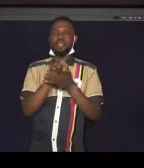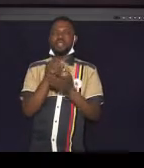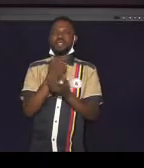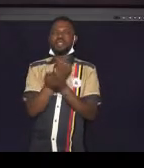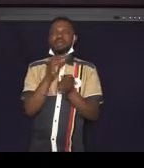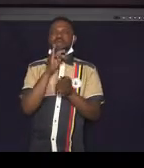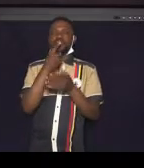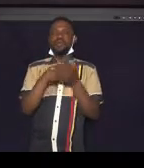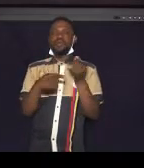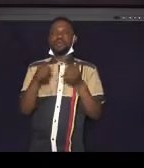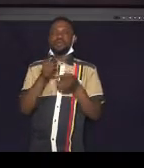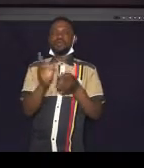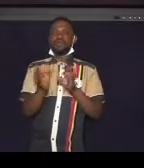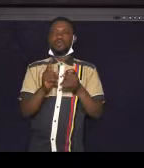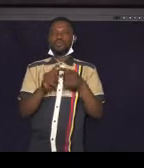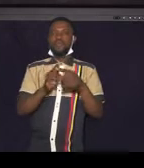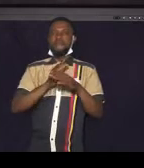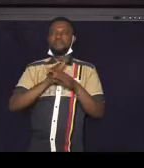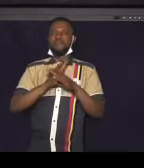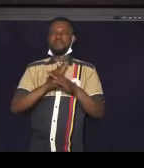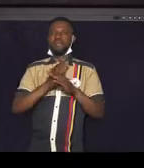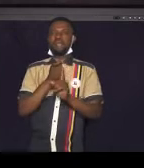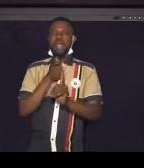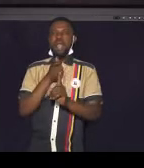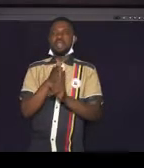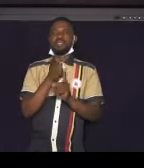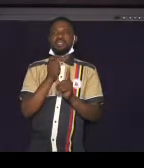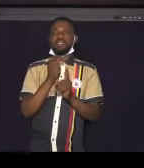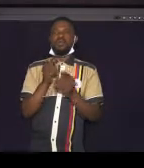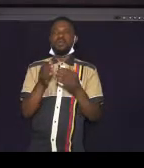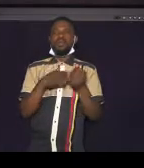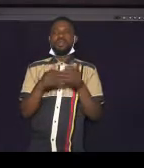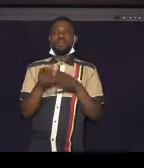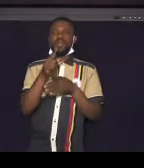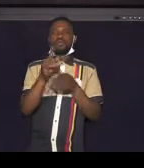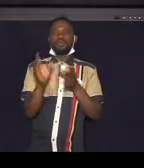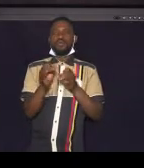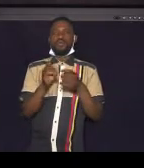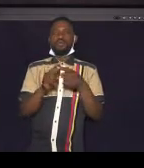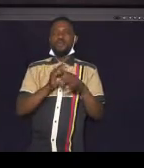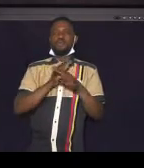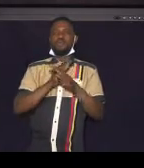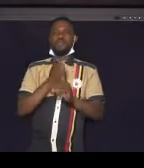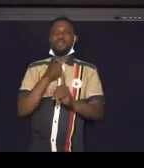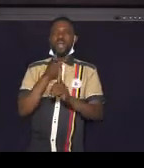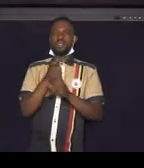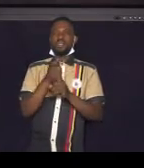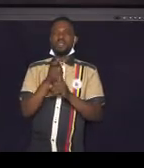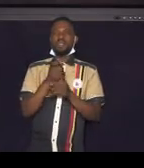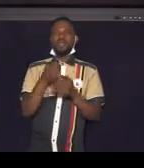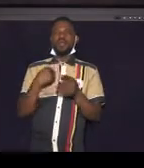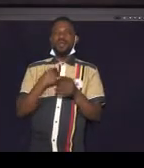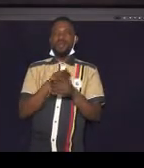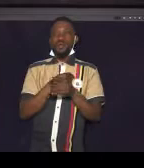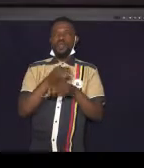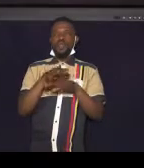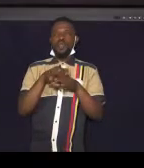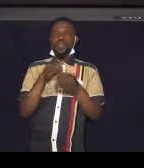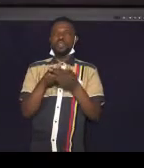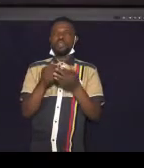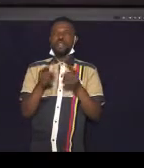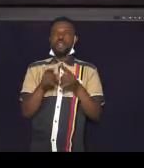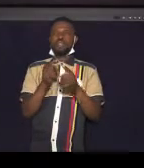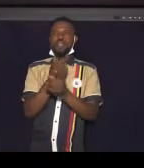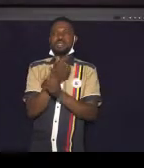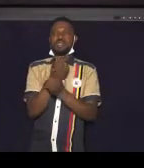what you do to prevent accident. Whatever you do to prevent accident, we regard to it